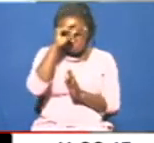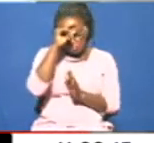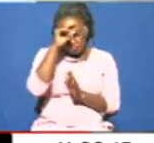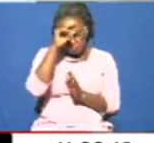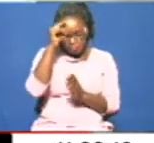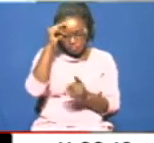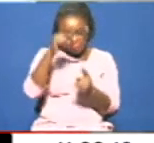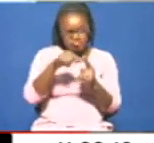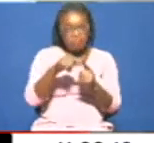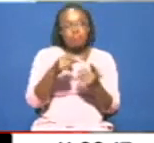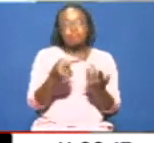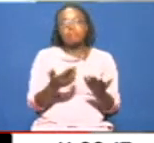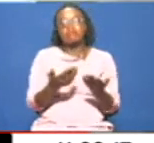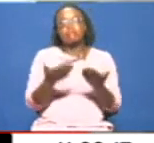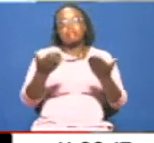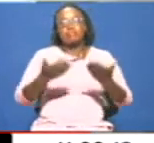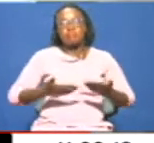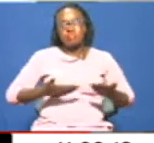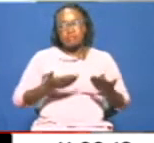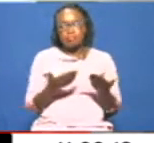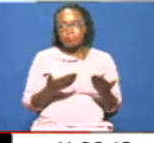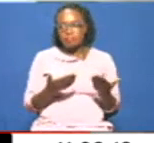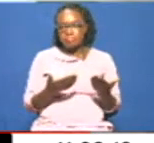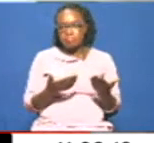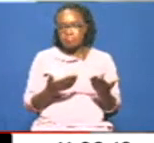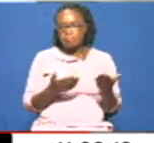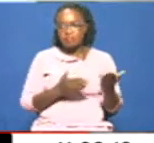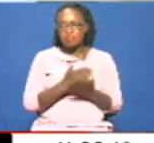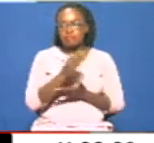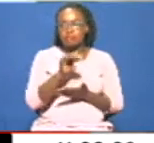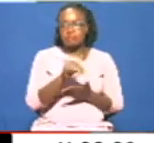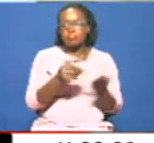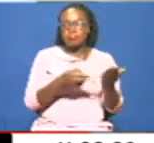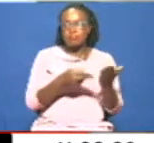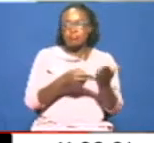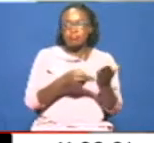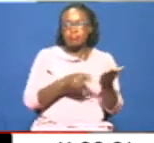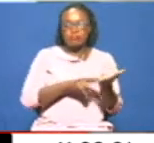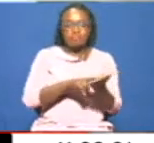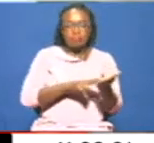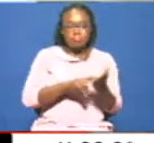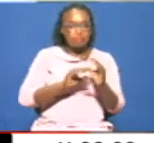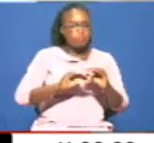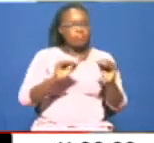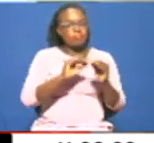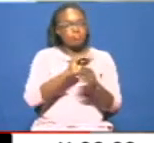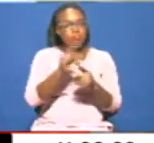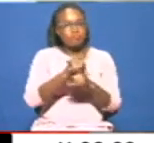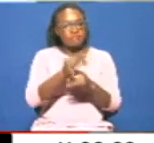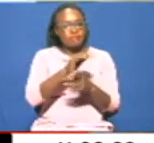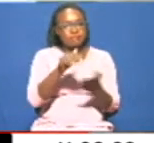intentional in bringing up and ensuring that the technical and vocational education training centers